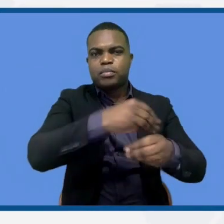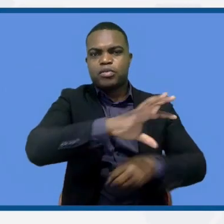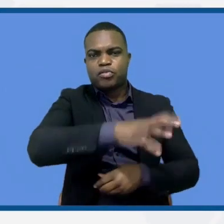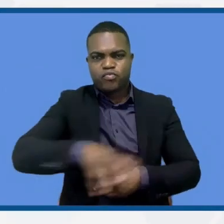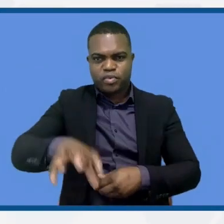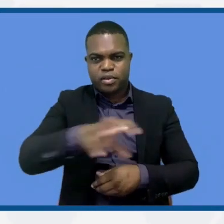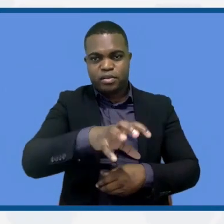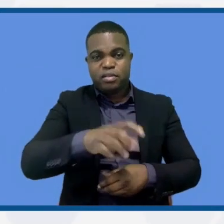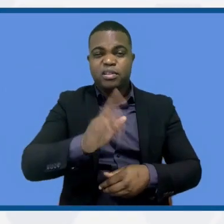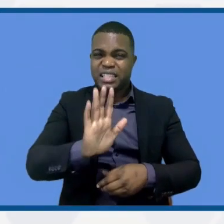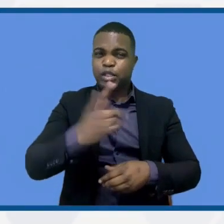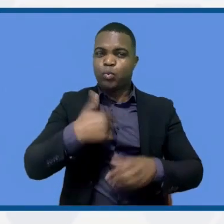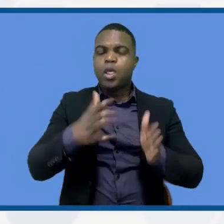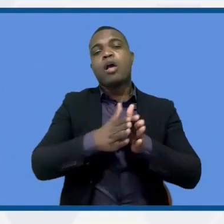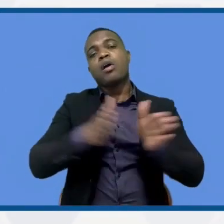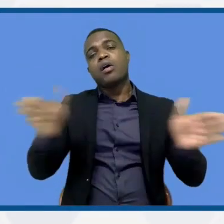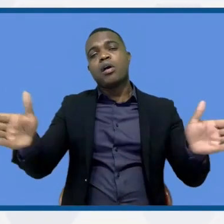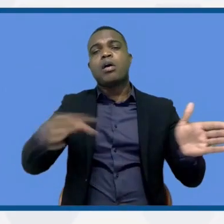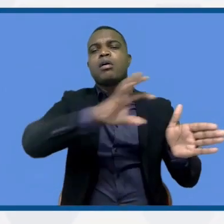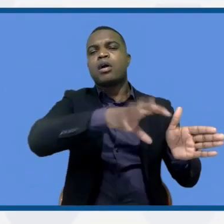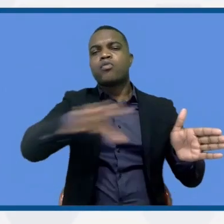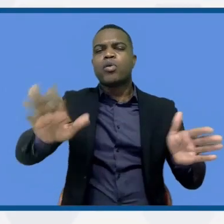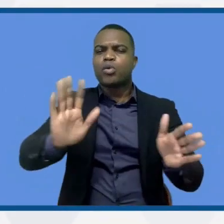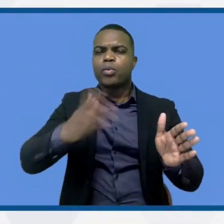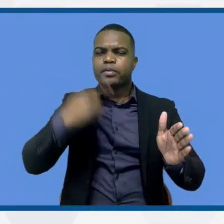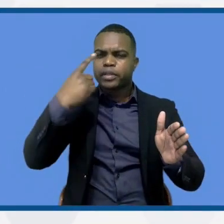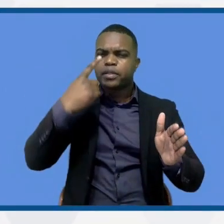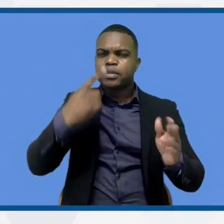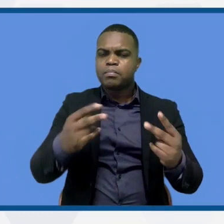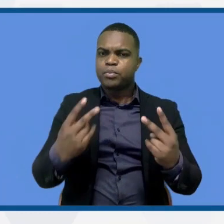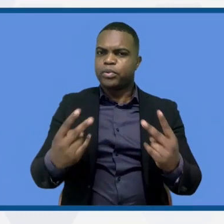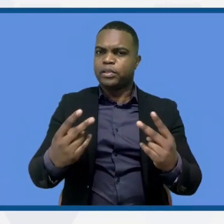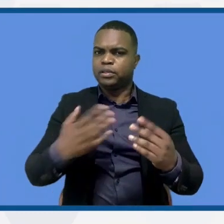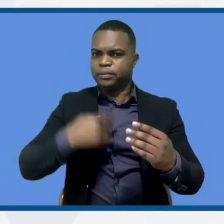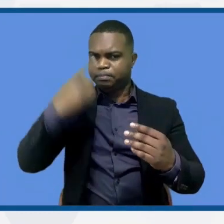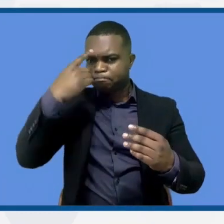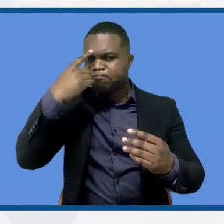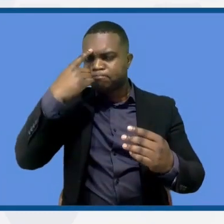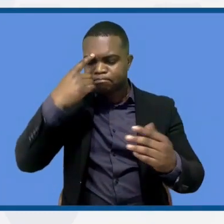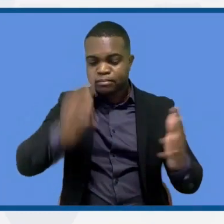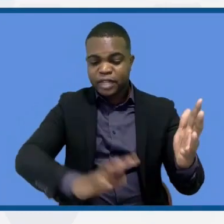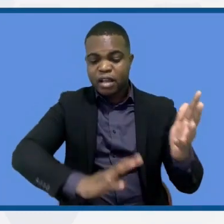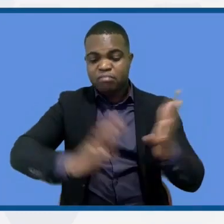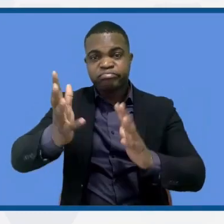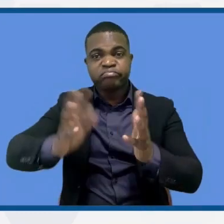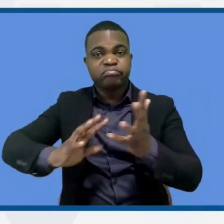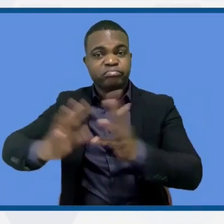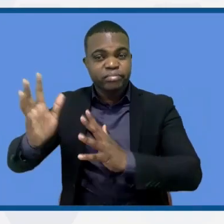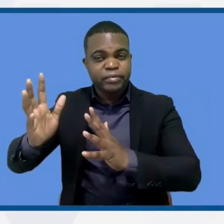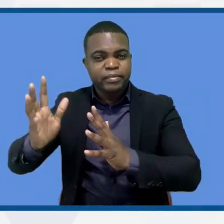and their ability to serve the communities, especially those communities who are underserved. Countries